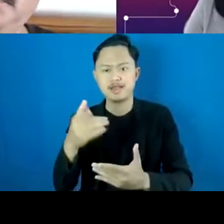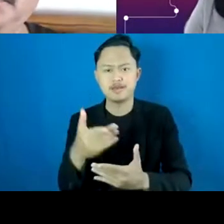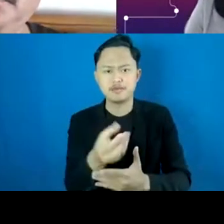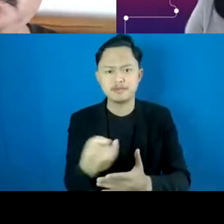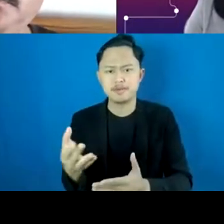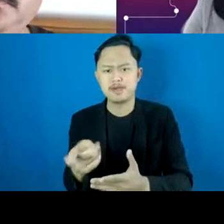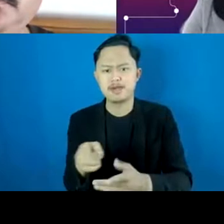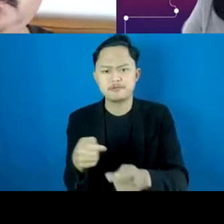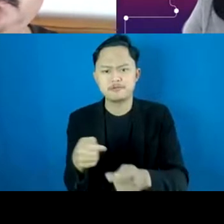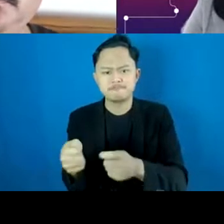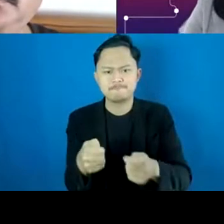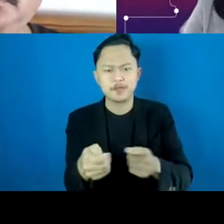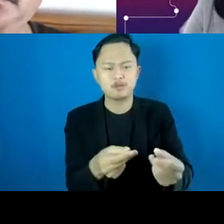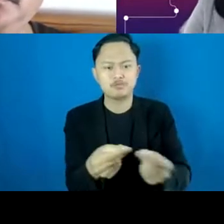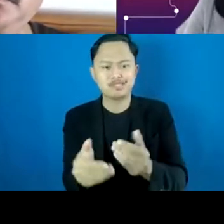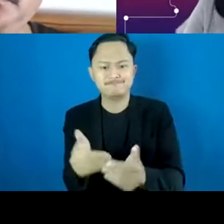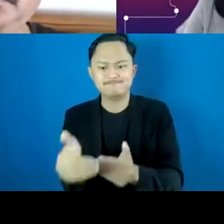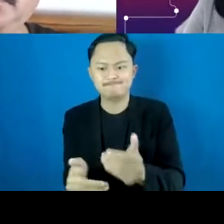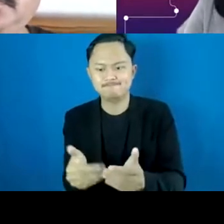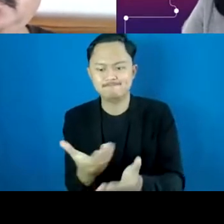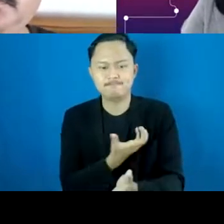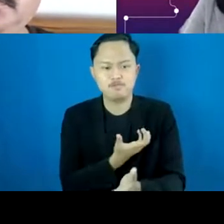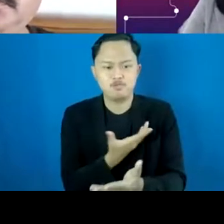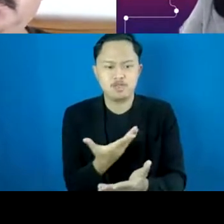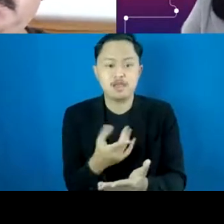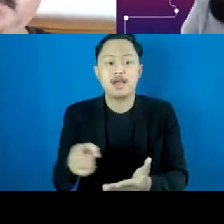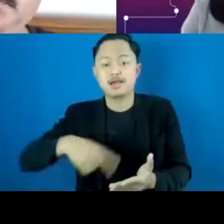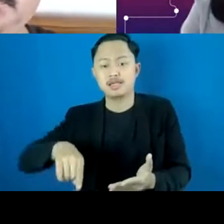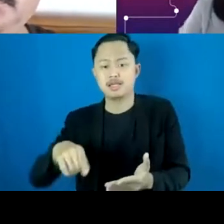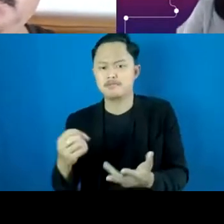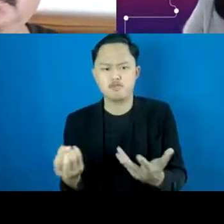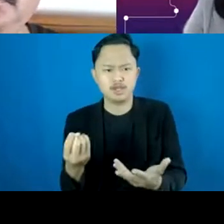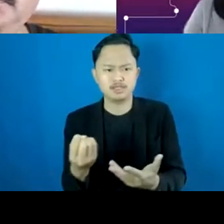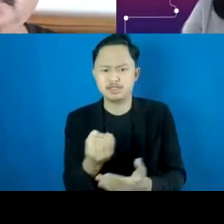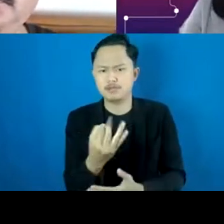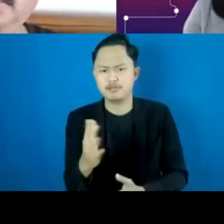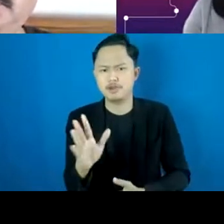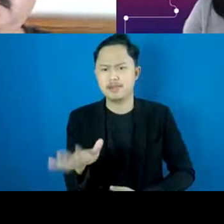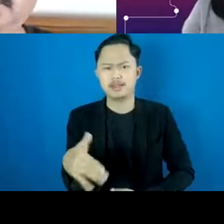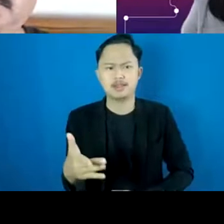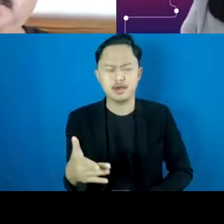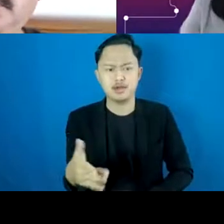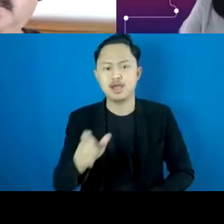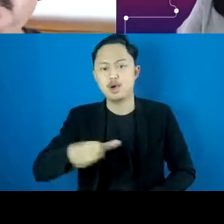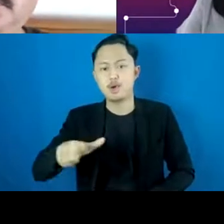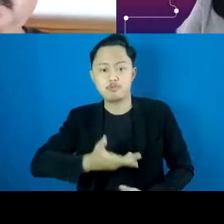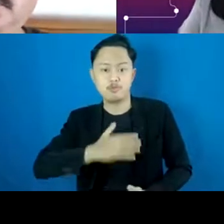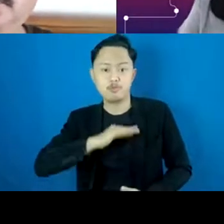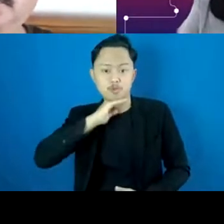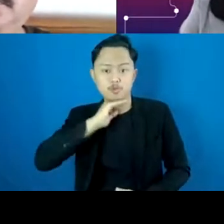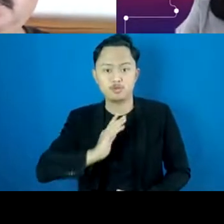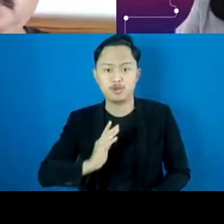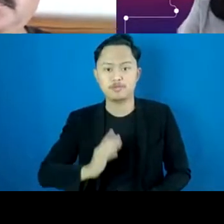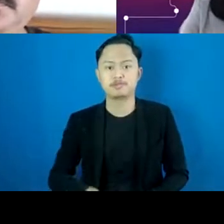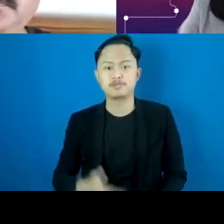this business on their own. So leasing will happen for 12 years, up to 12 years it can be provided. All right. Thank you